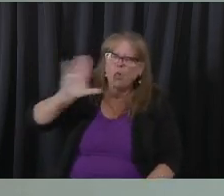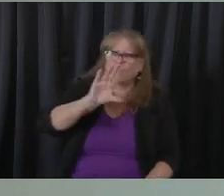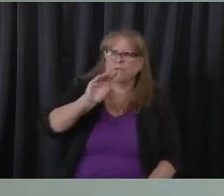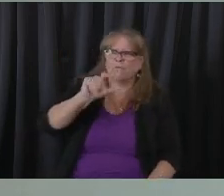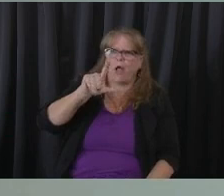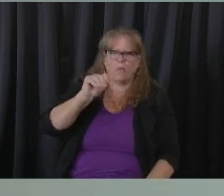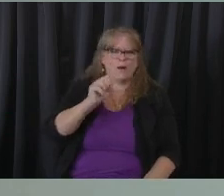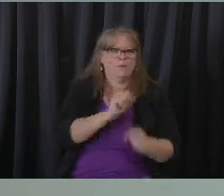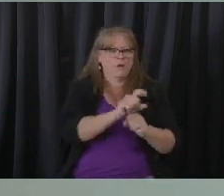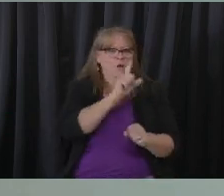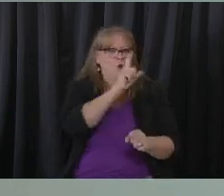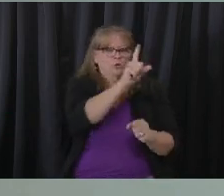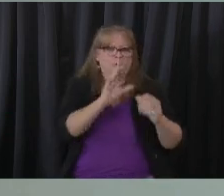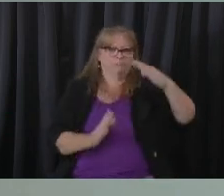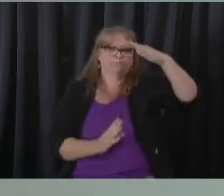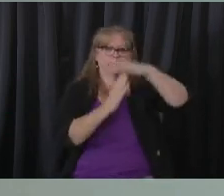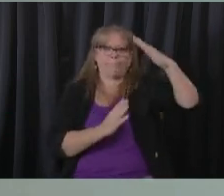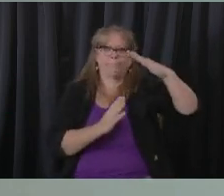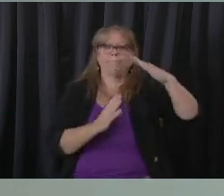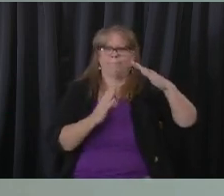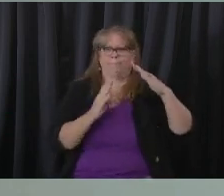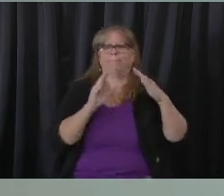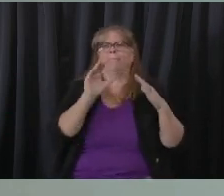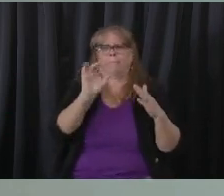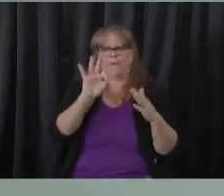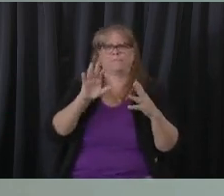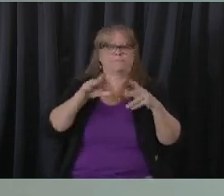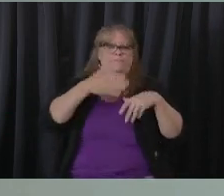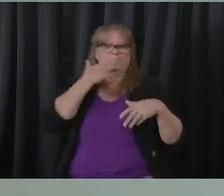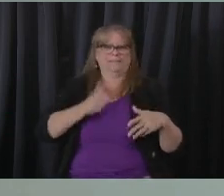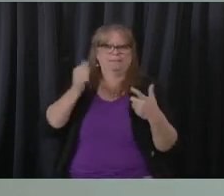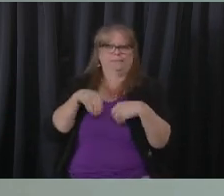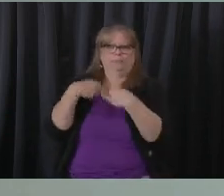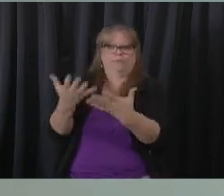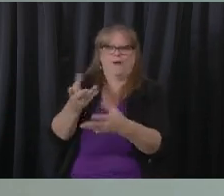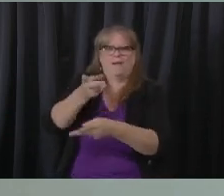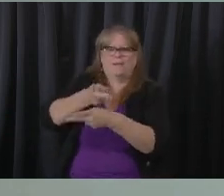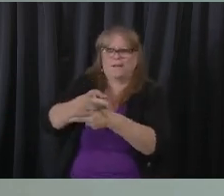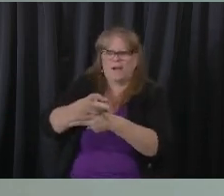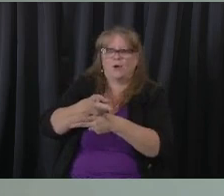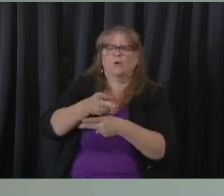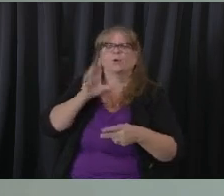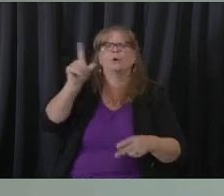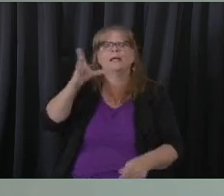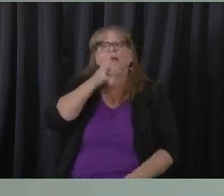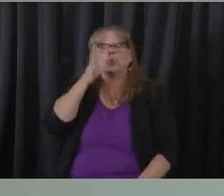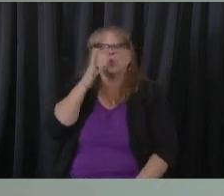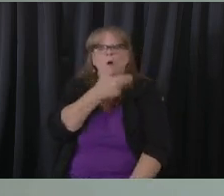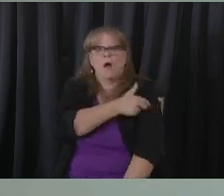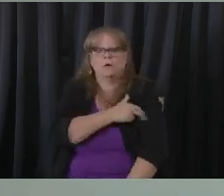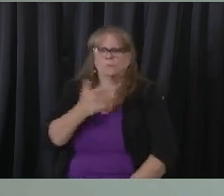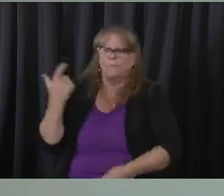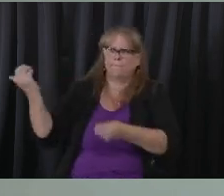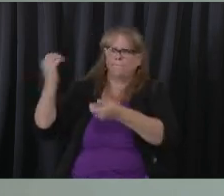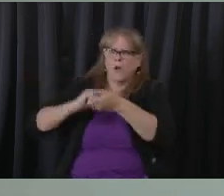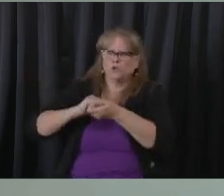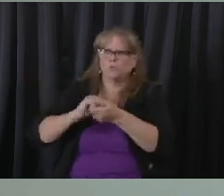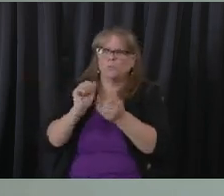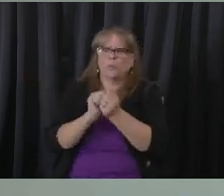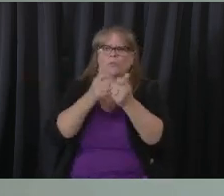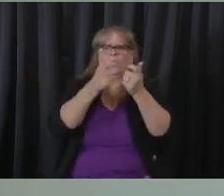that, hospitals in rural communities work closely with hospitals in other parts of the state, referral hospitals, to ensure that those